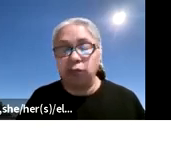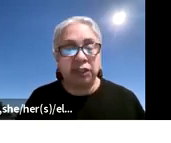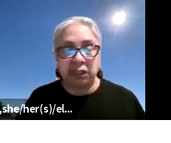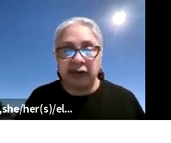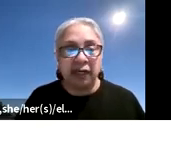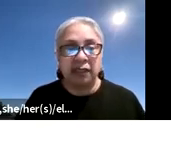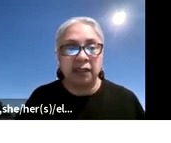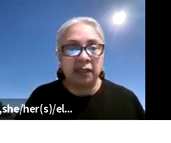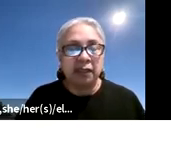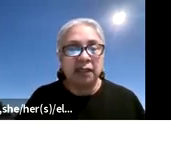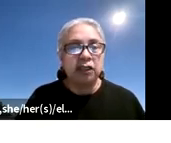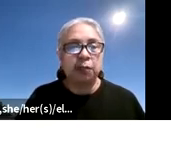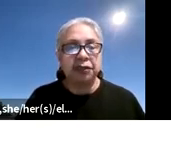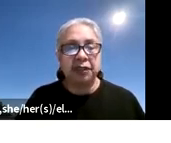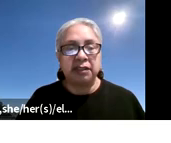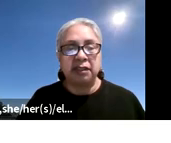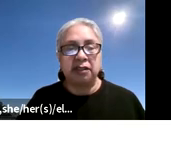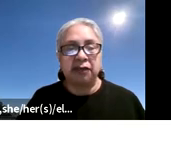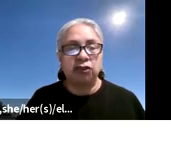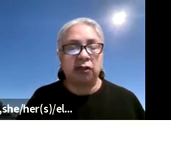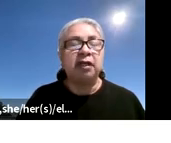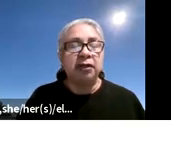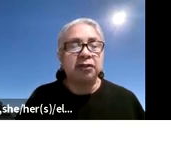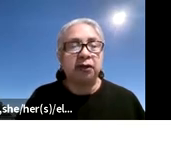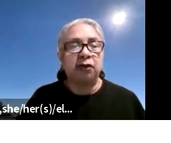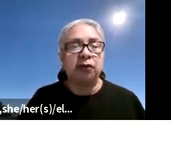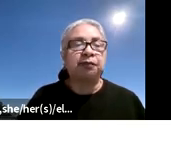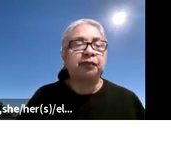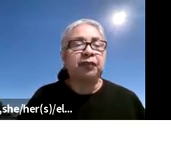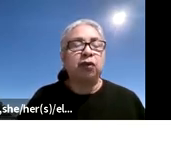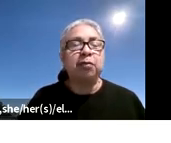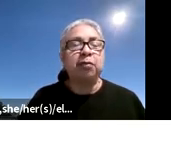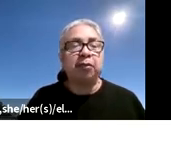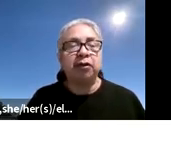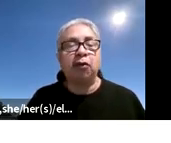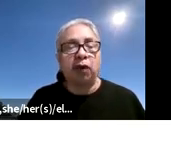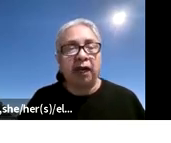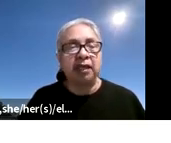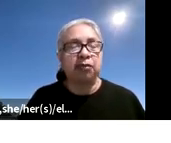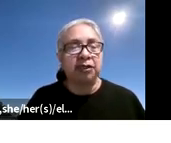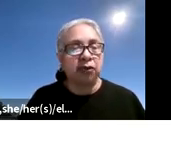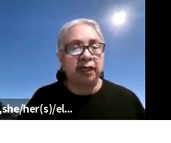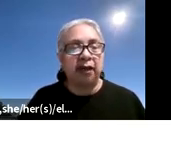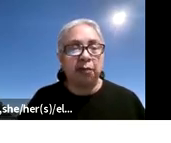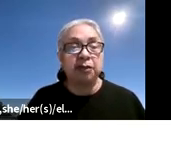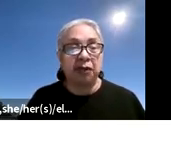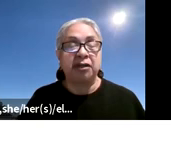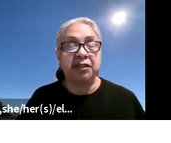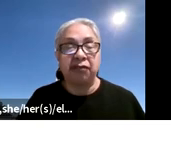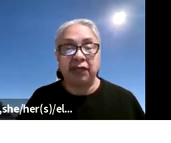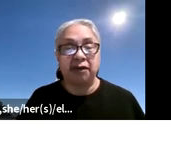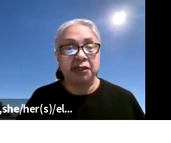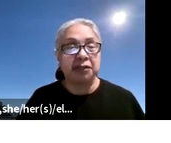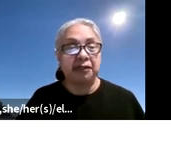of work, which is fine. Each person is an individual. So remembering our why is what's going to help us with